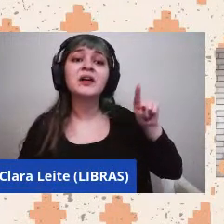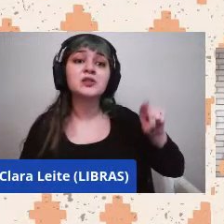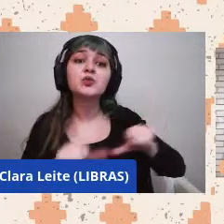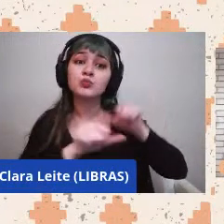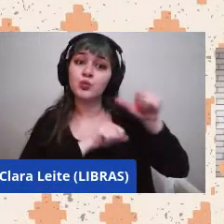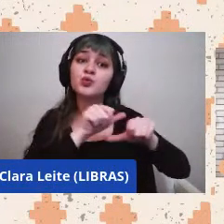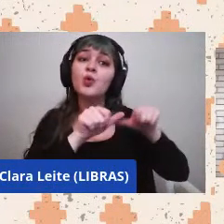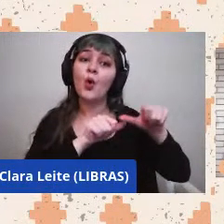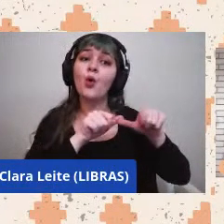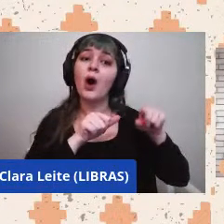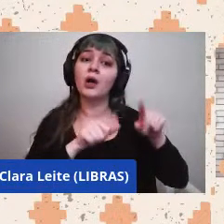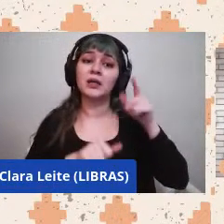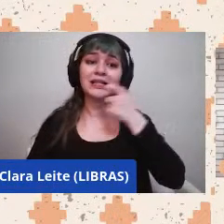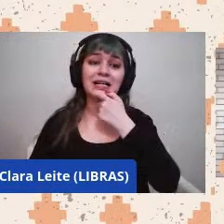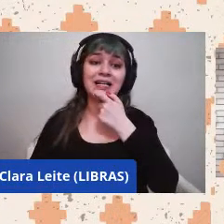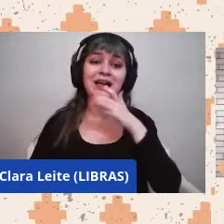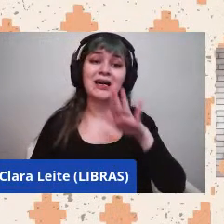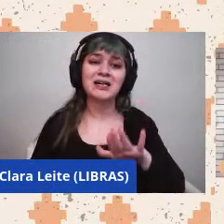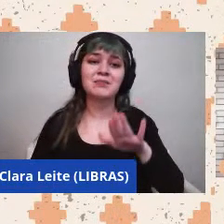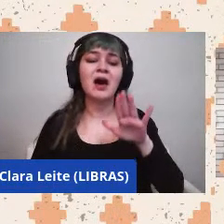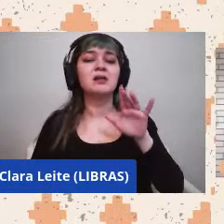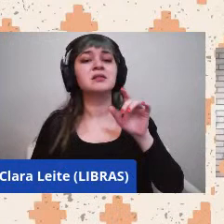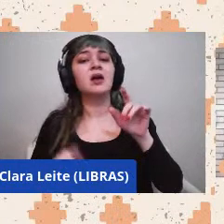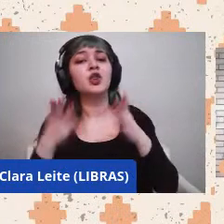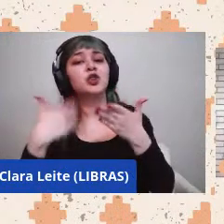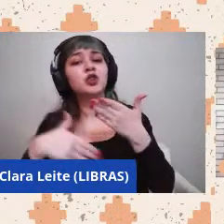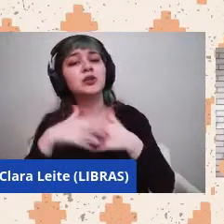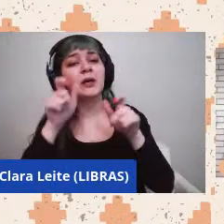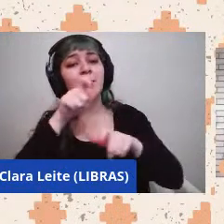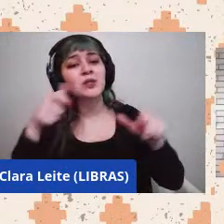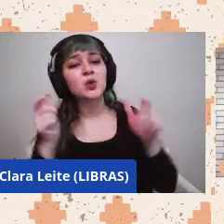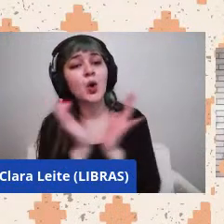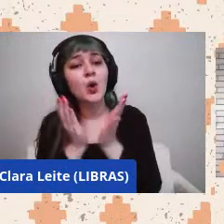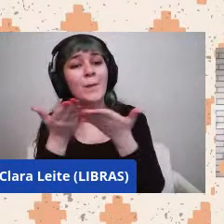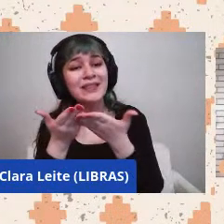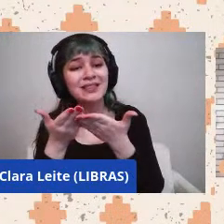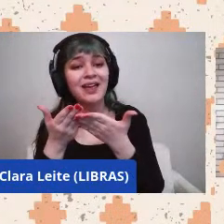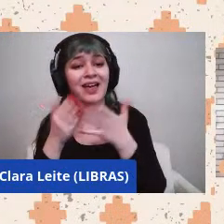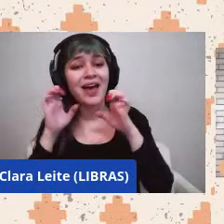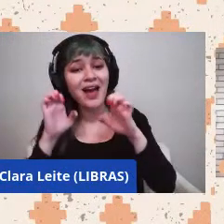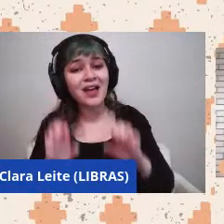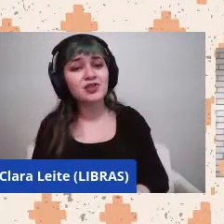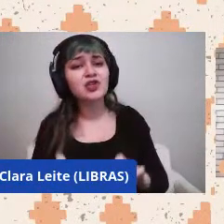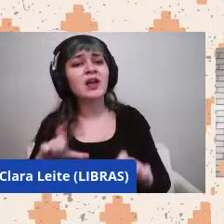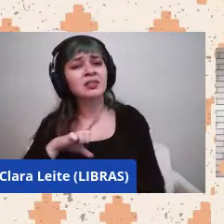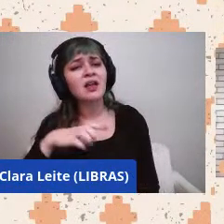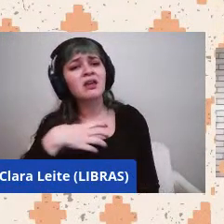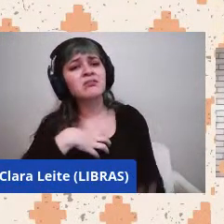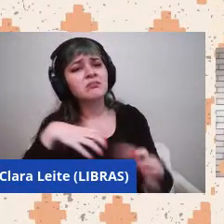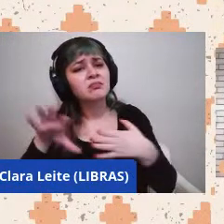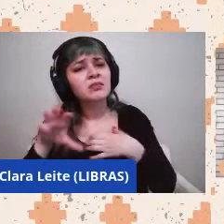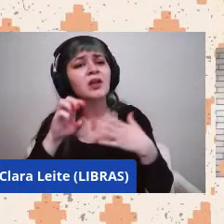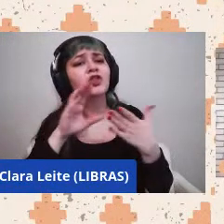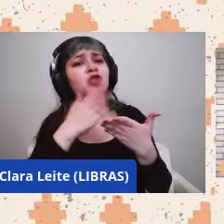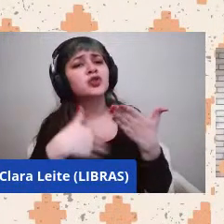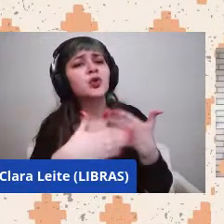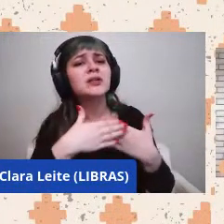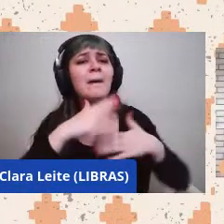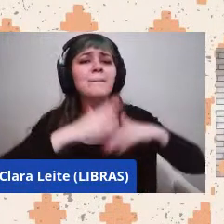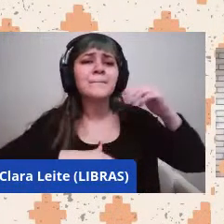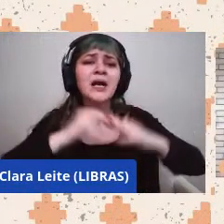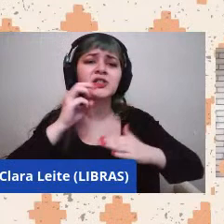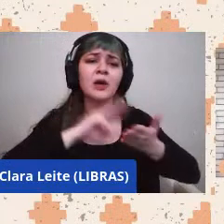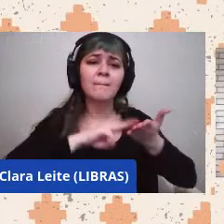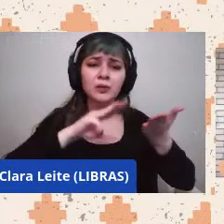think still it's not the case that all members of ethics committees are equally sensitive to all methodological approaches. And so,